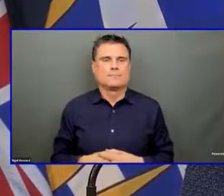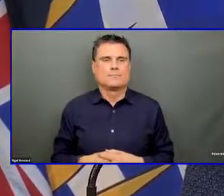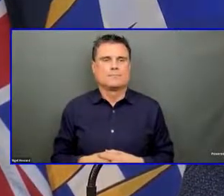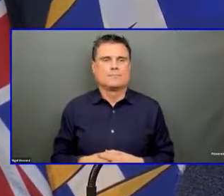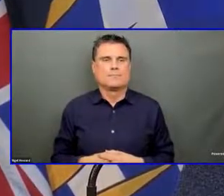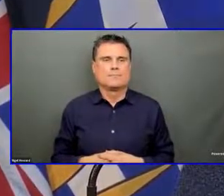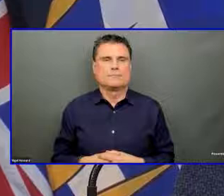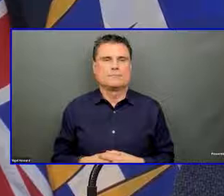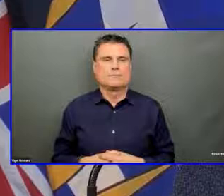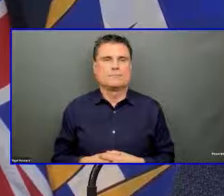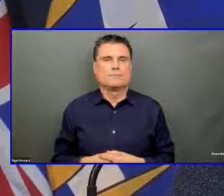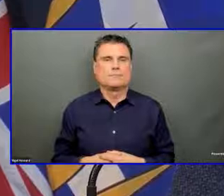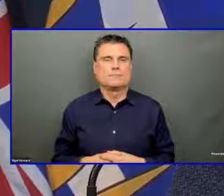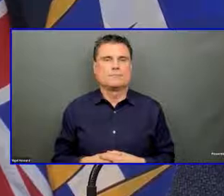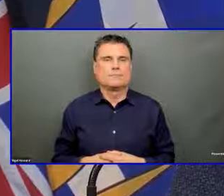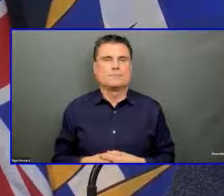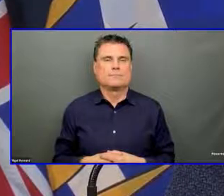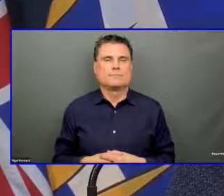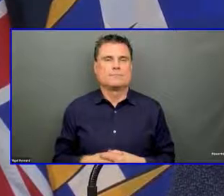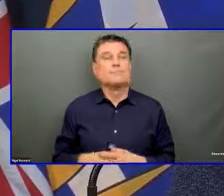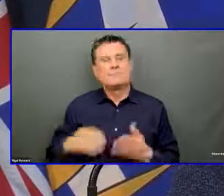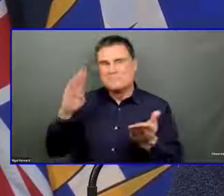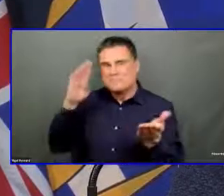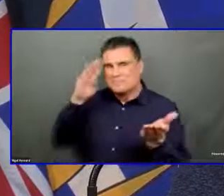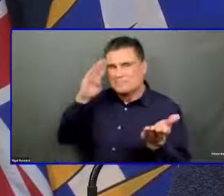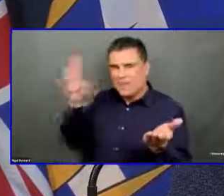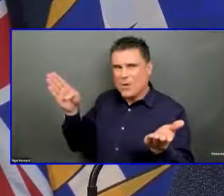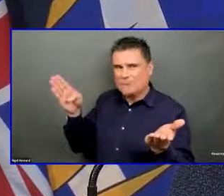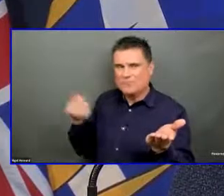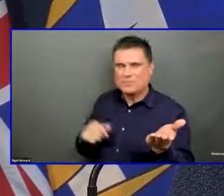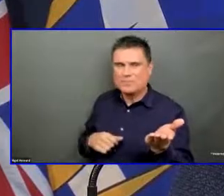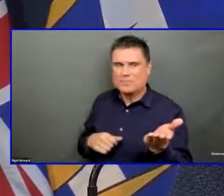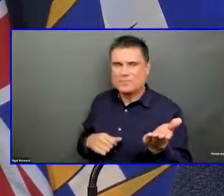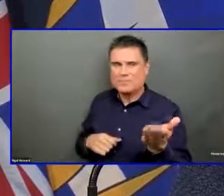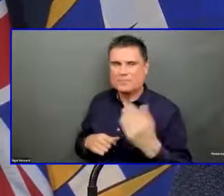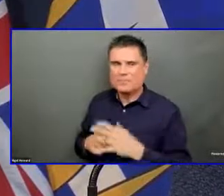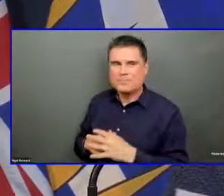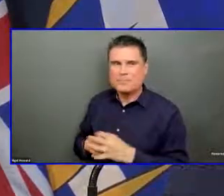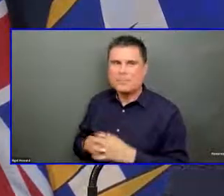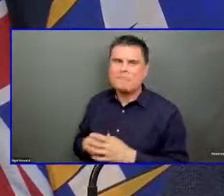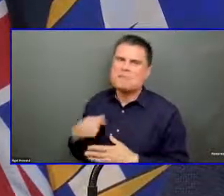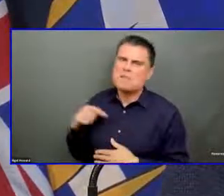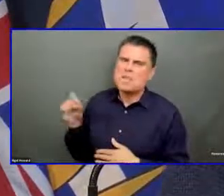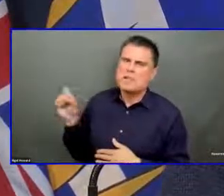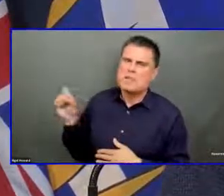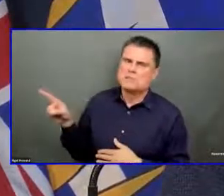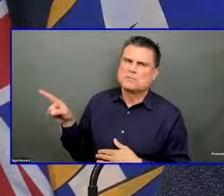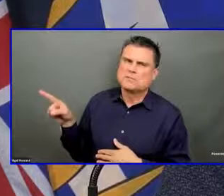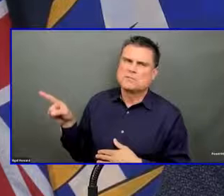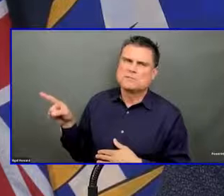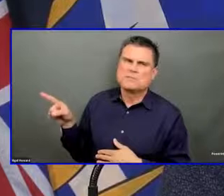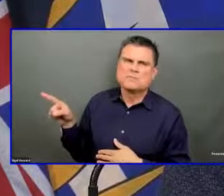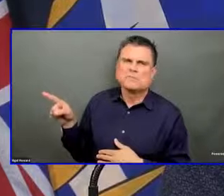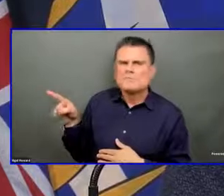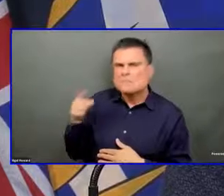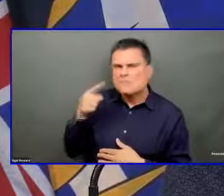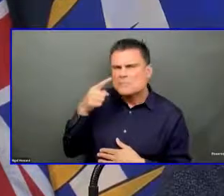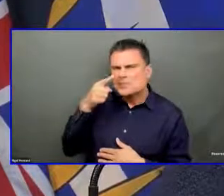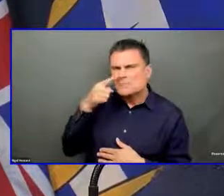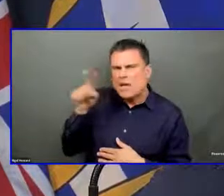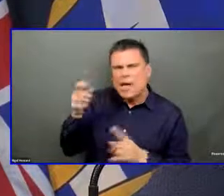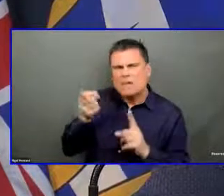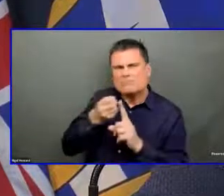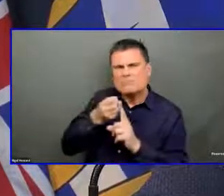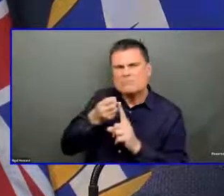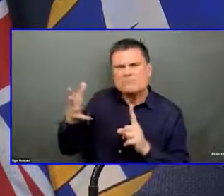Hi there. I was hoping, Dr. Henry, that you might be able to provide a little more context on people who are dealing